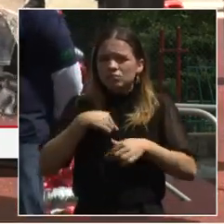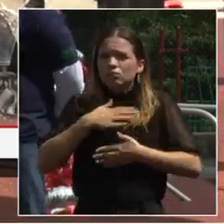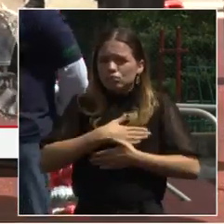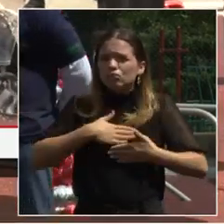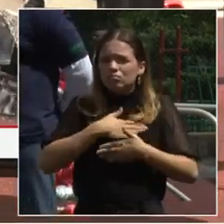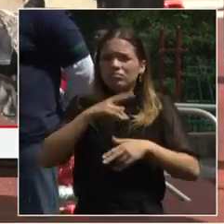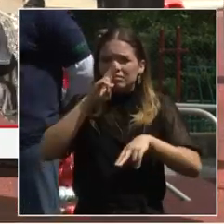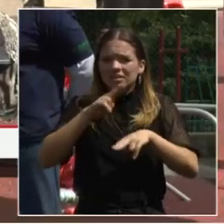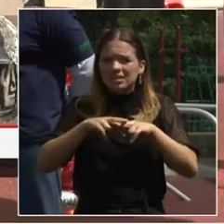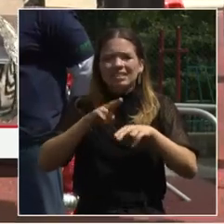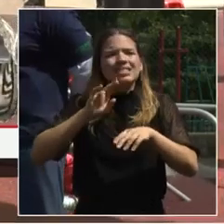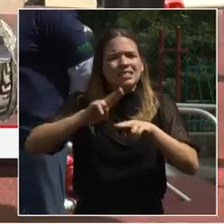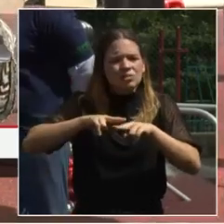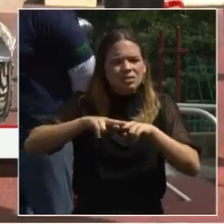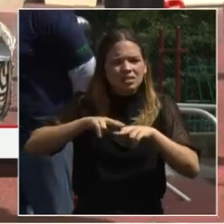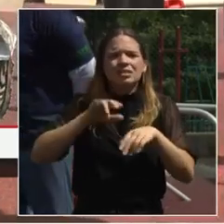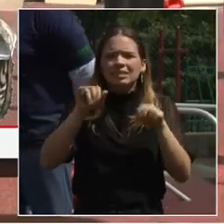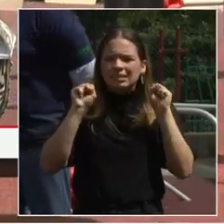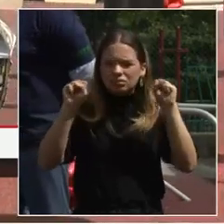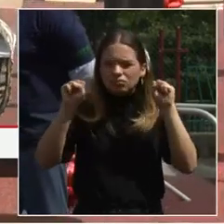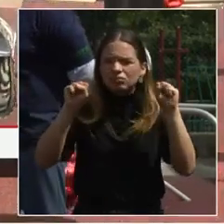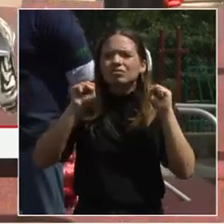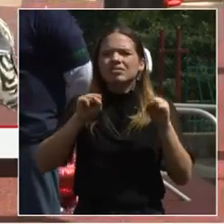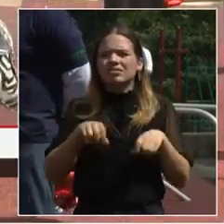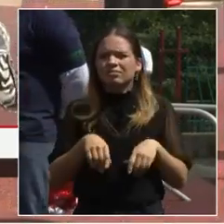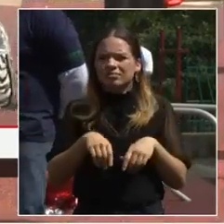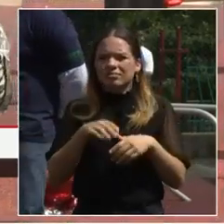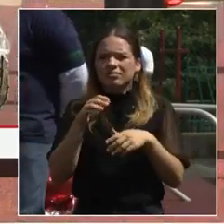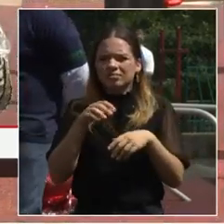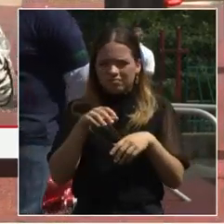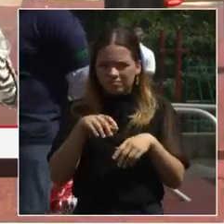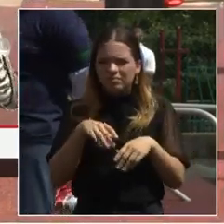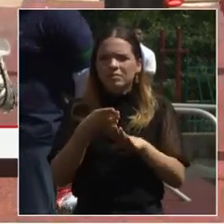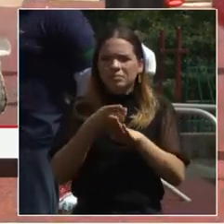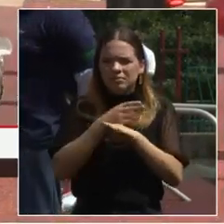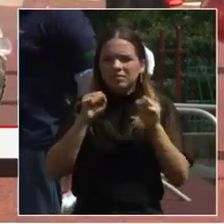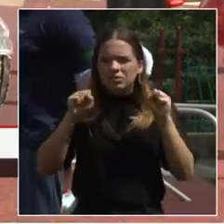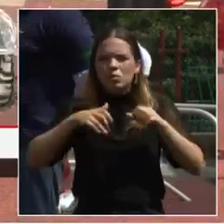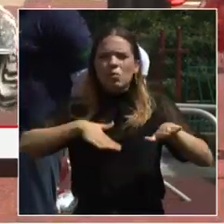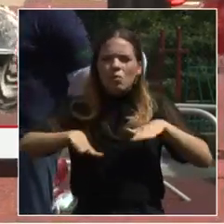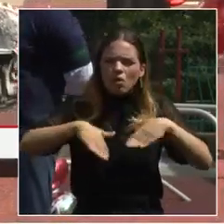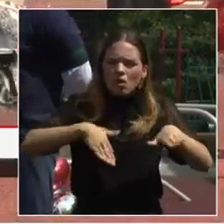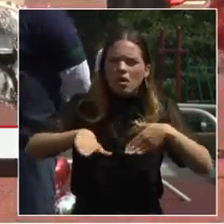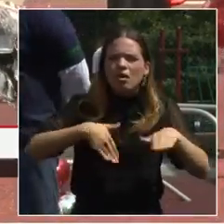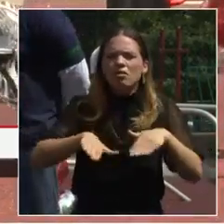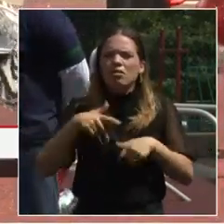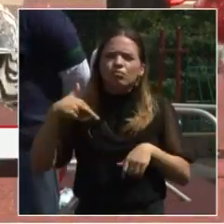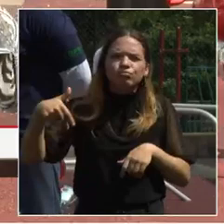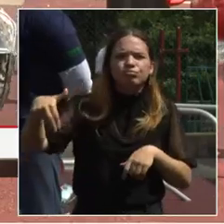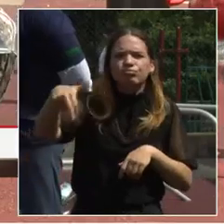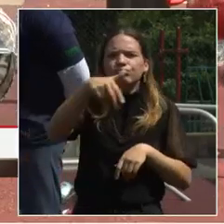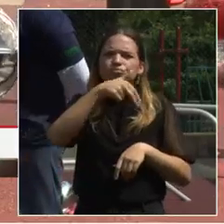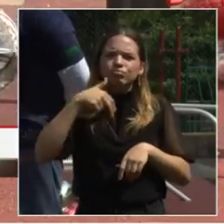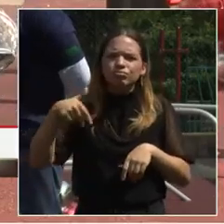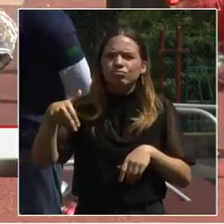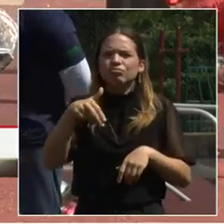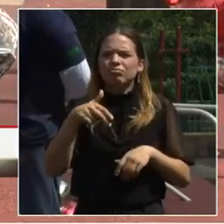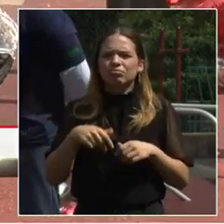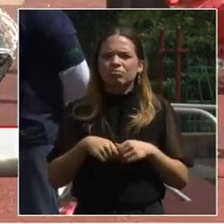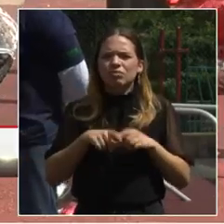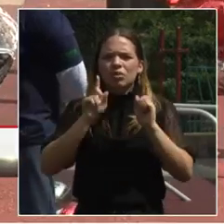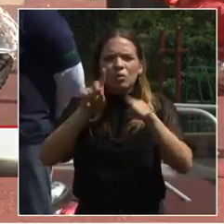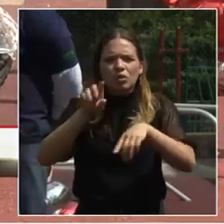exercise, exercising by music, walking through the neighborhood for breast cancer, going to churches